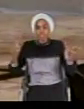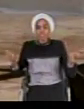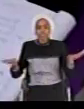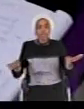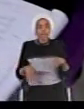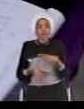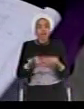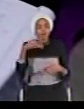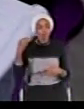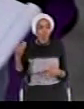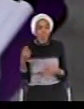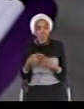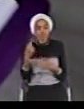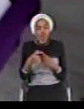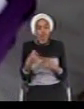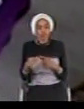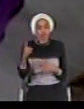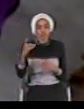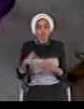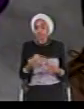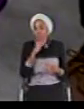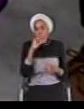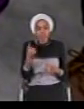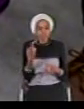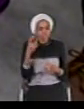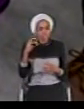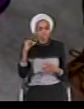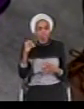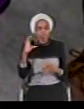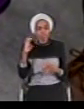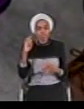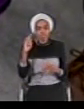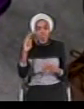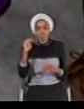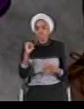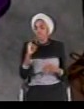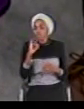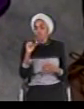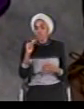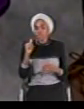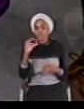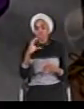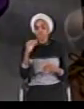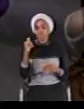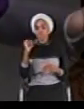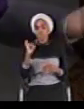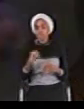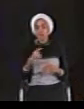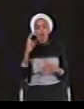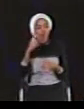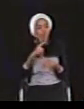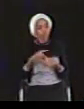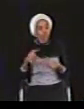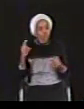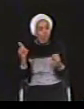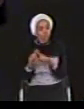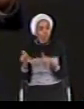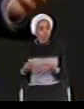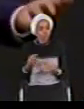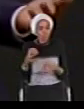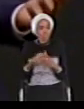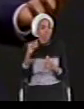only in Macedonia and Achaia, but also in every place, in your place of work, in